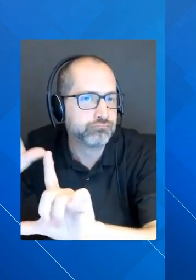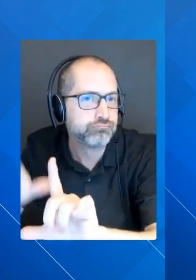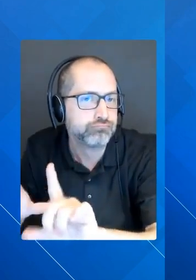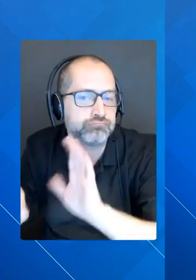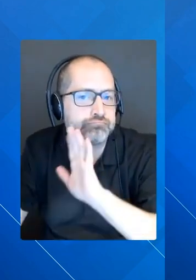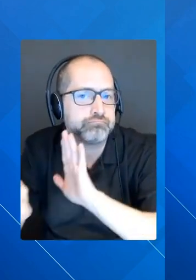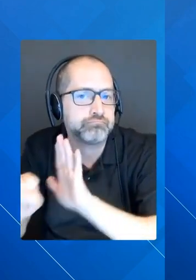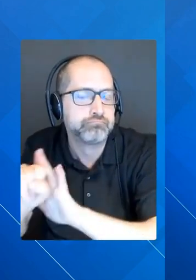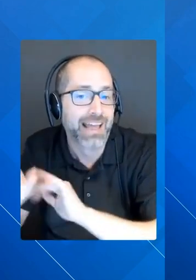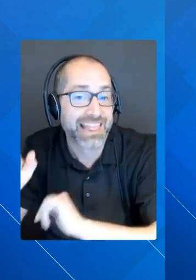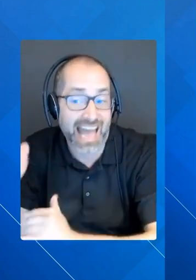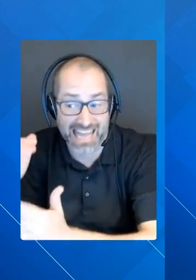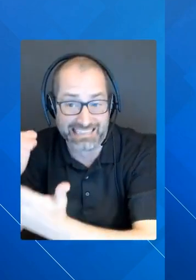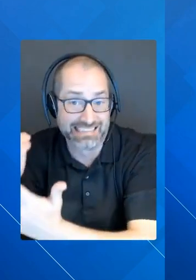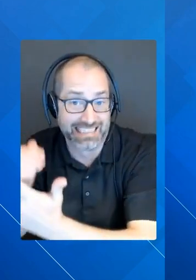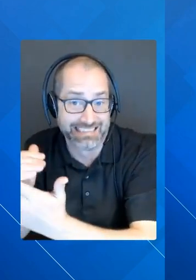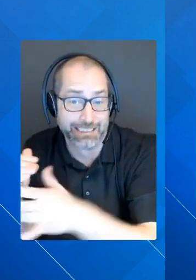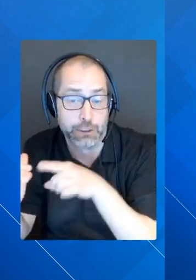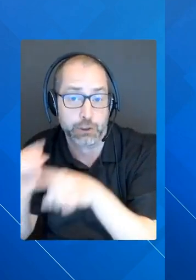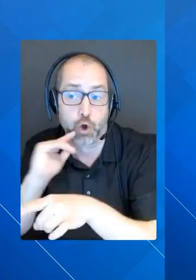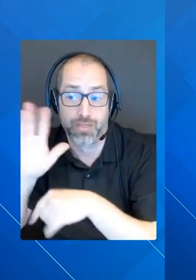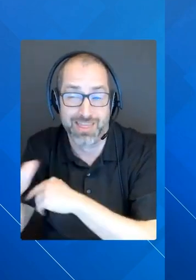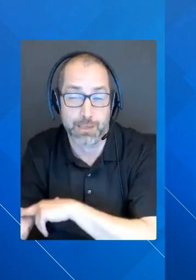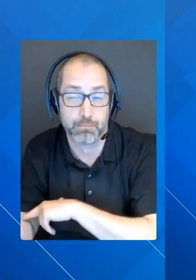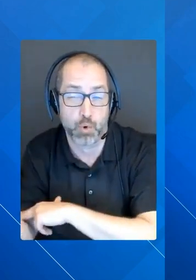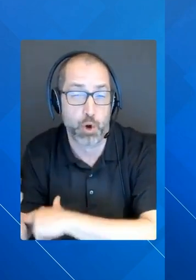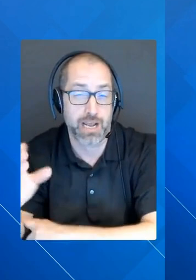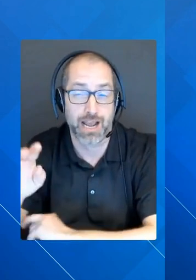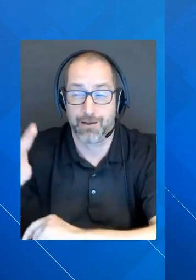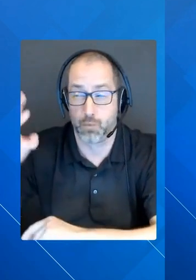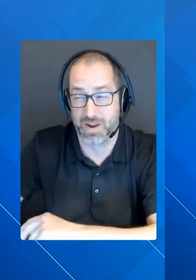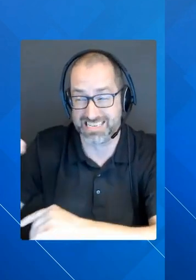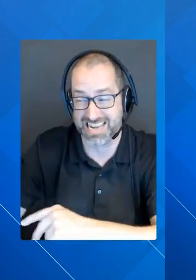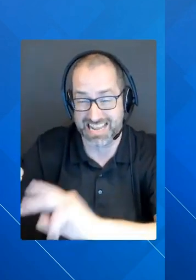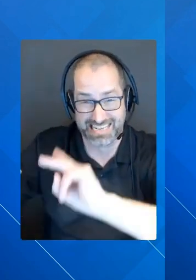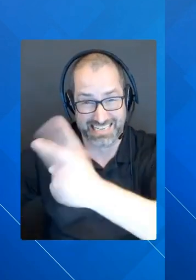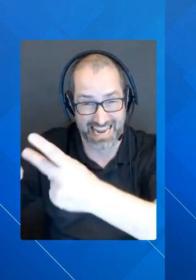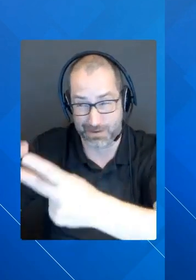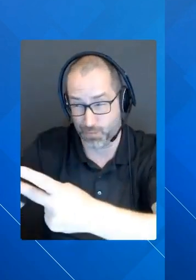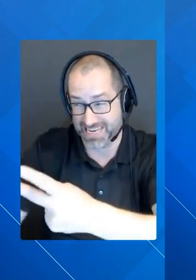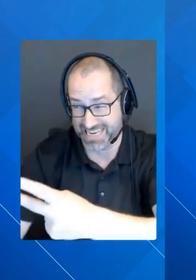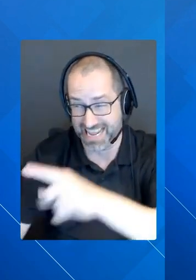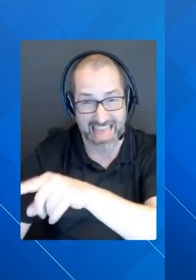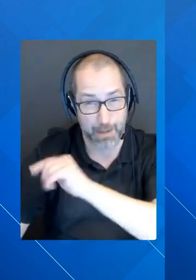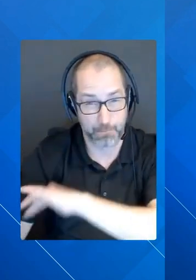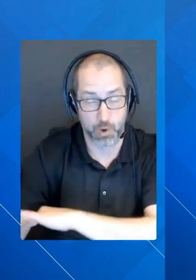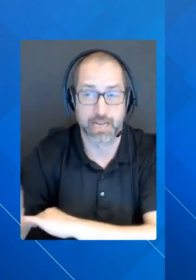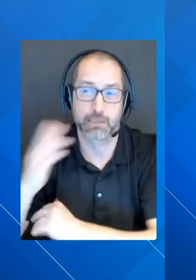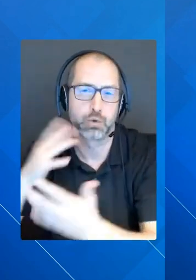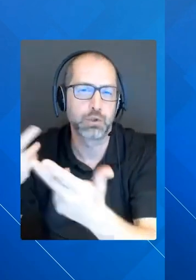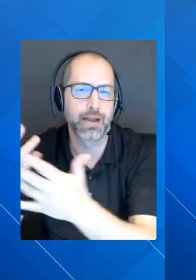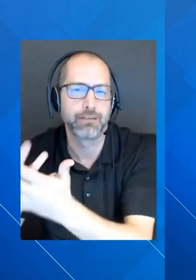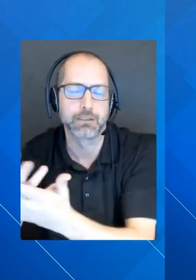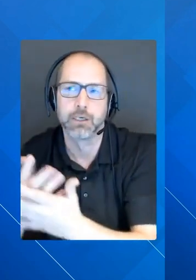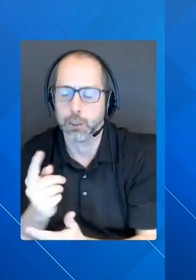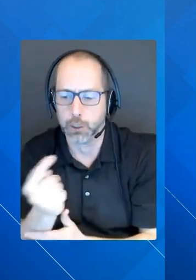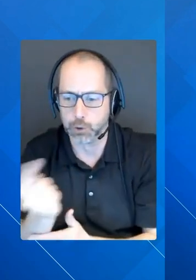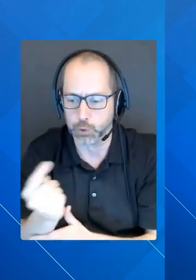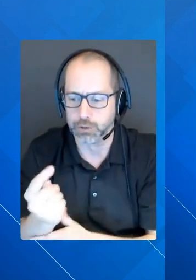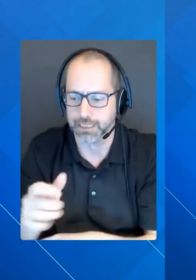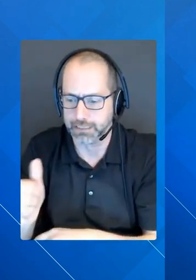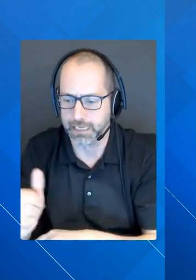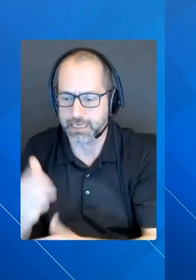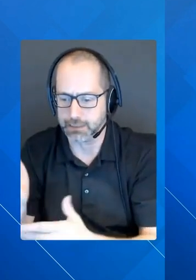on the morning of the second Wednesday, so I'll try filtering for that. Tuesday 10/20 checkbox